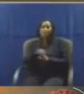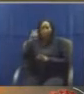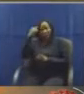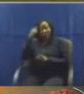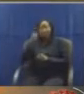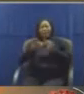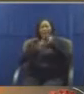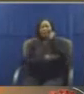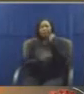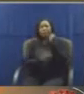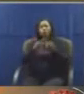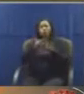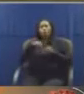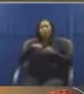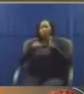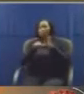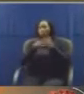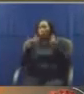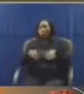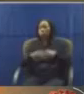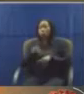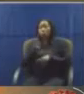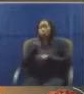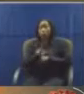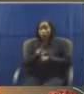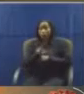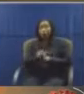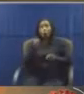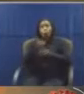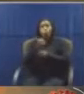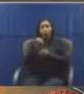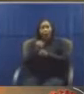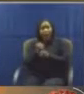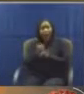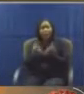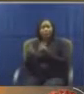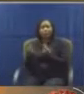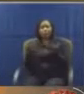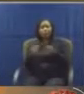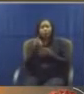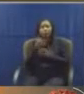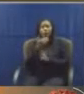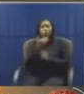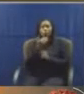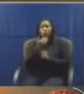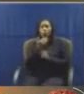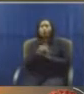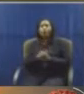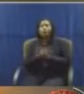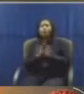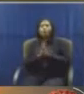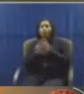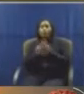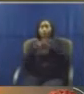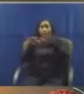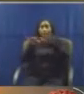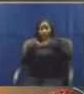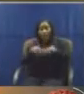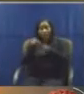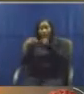is very important, is the work that is being done by parliamentarians in their oversight and holding